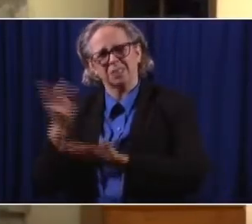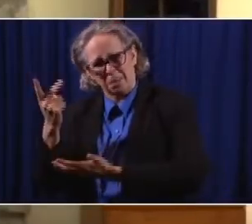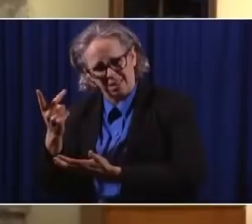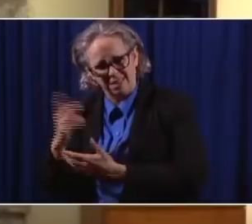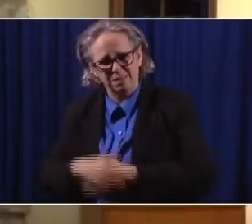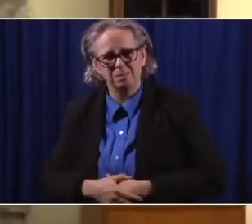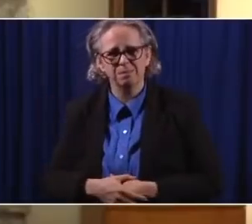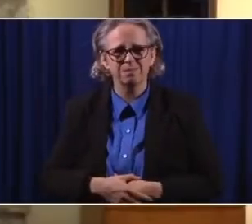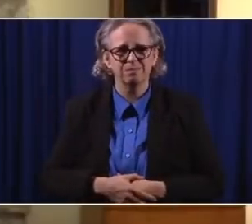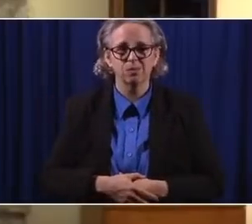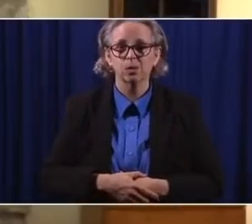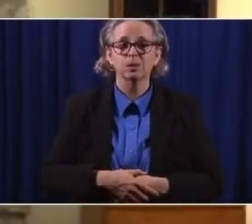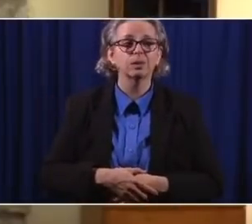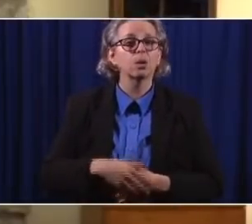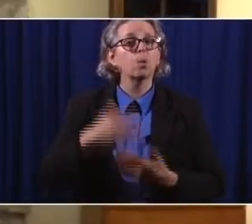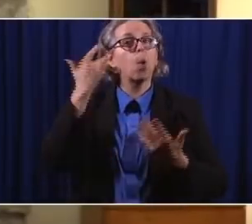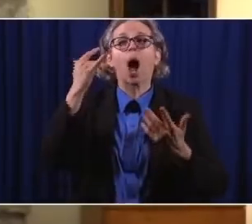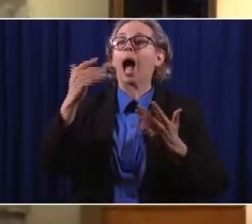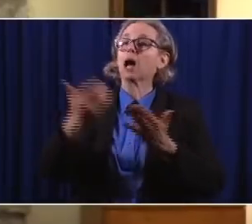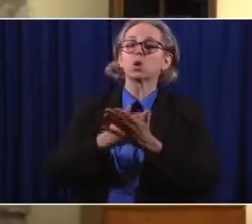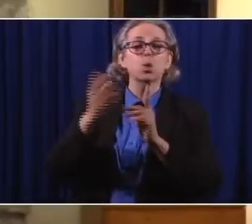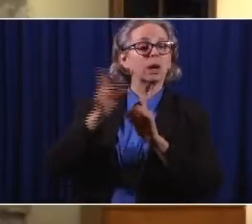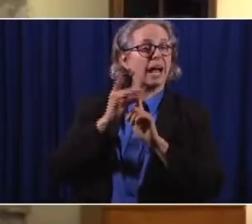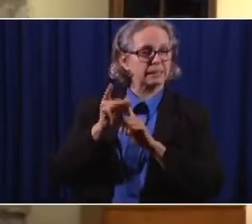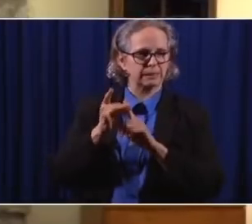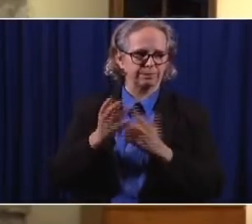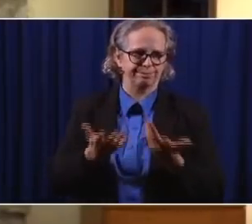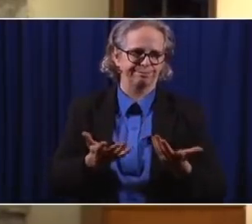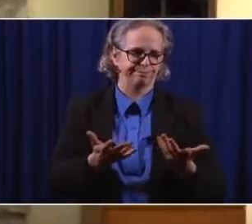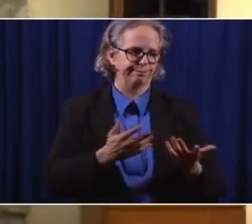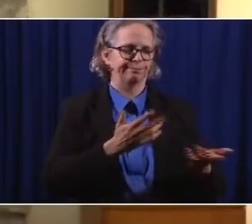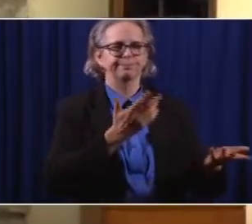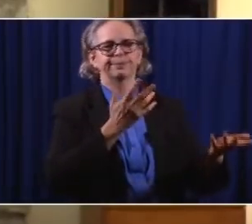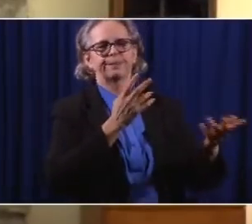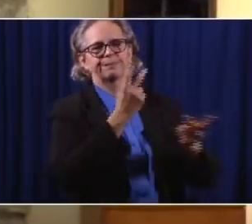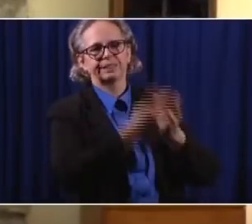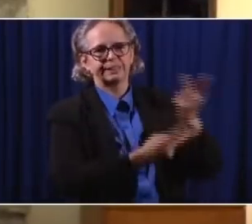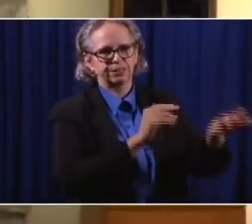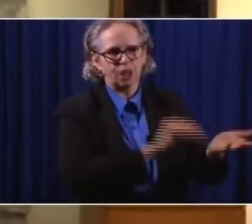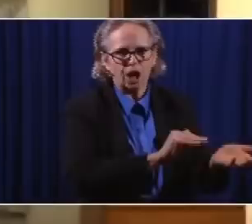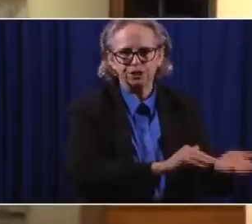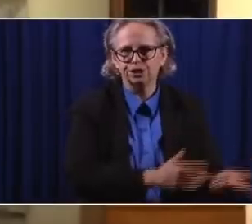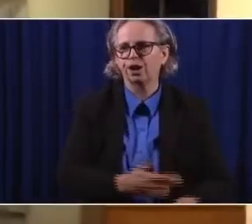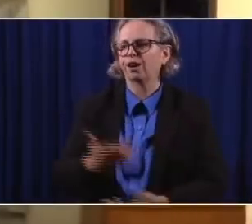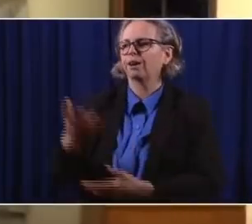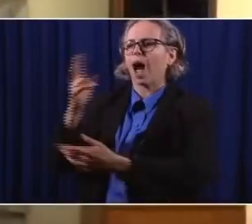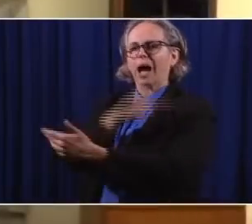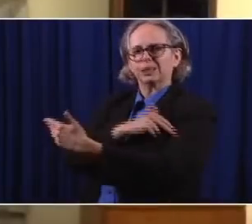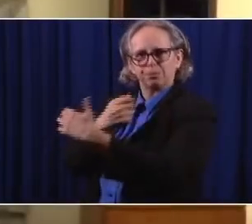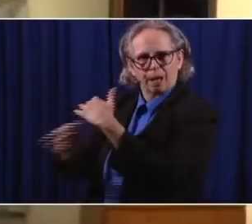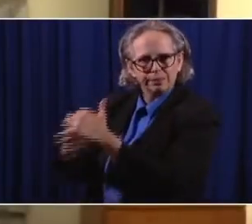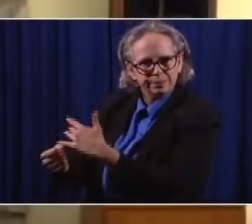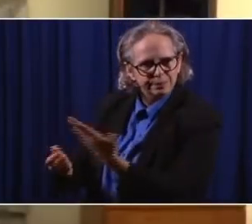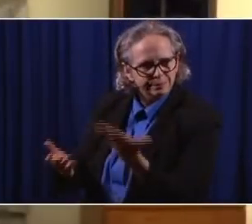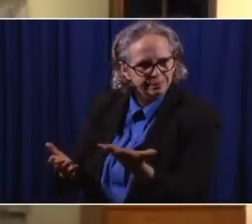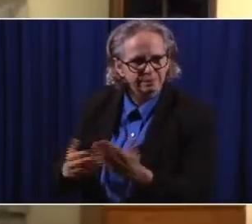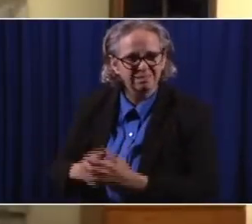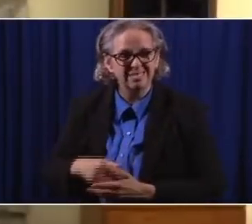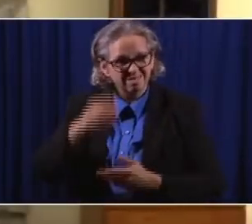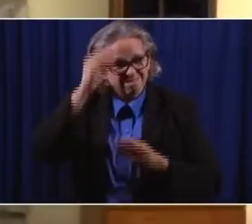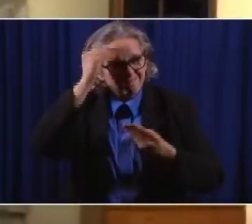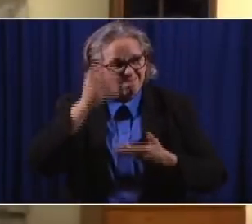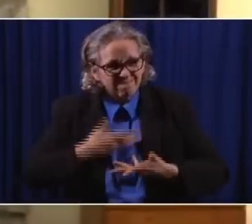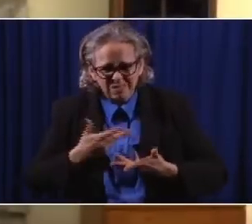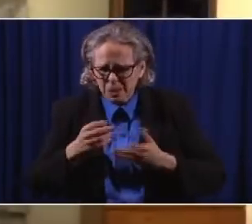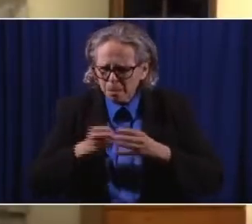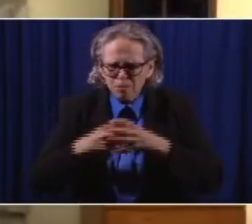sustained increases in new cases, outpatient visits, and hospital admissions. The Tuscarawas County Local Health Department reports they had a record